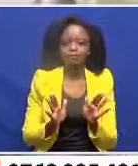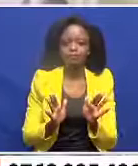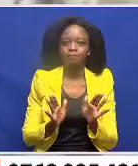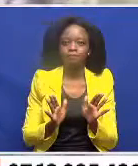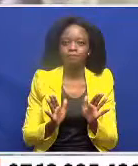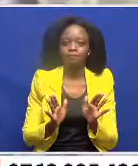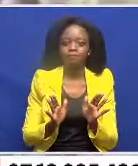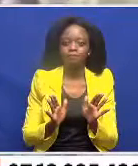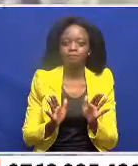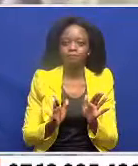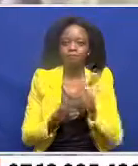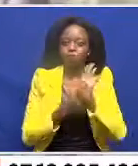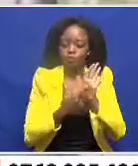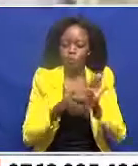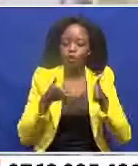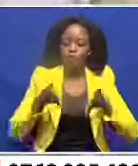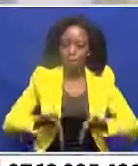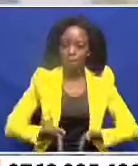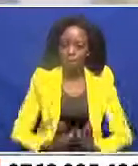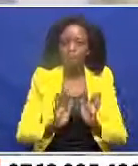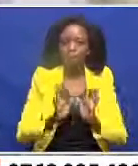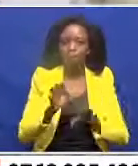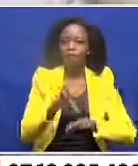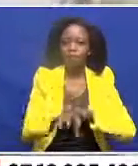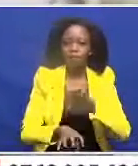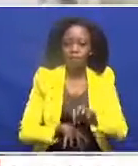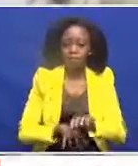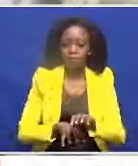They have given the date of birth of the animals.